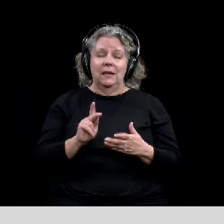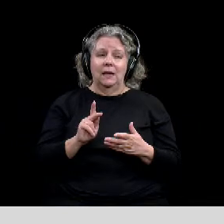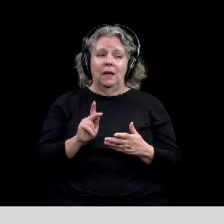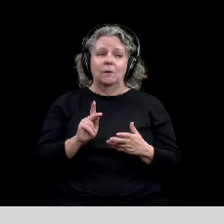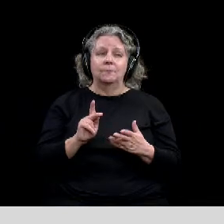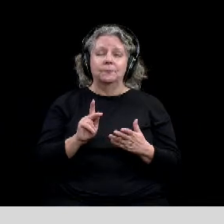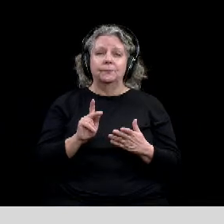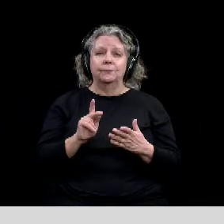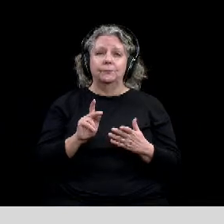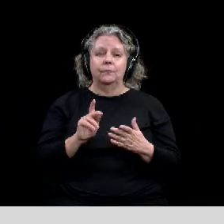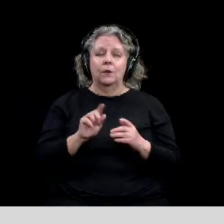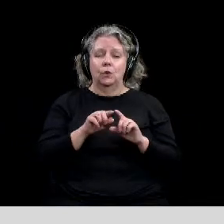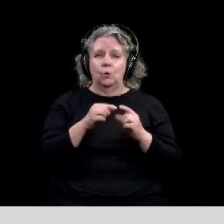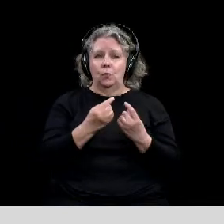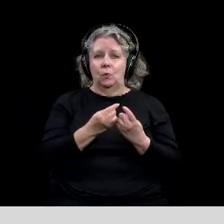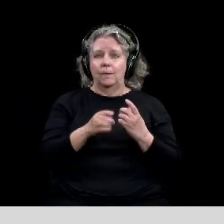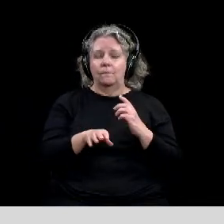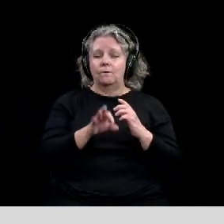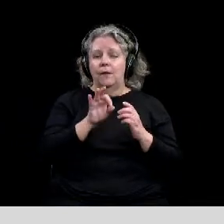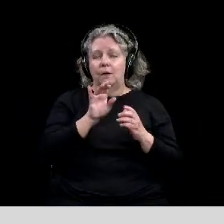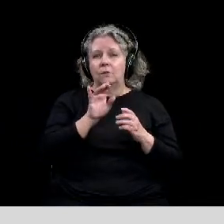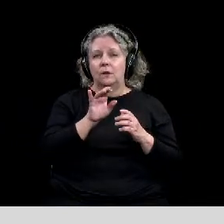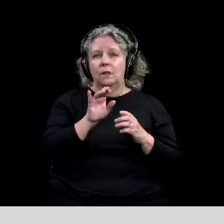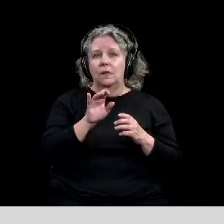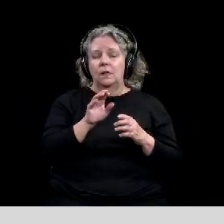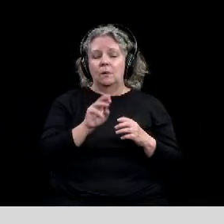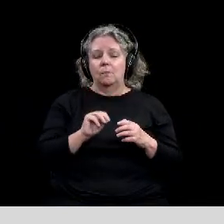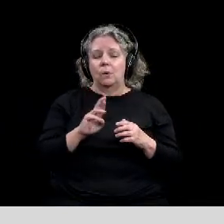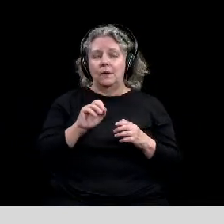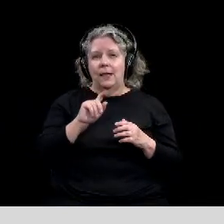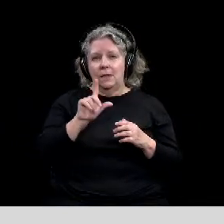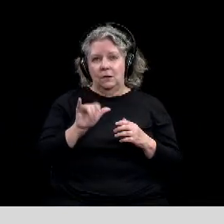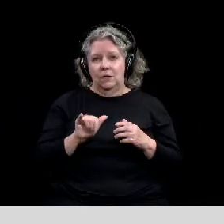risk was up to